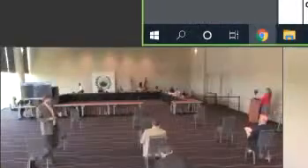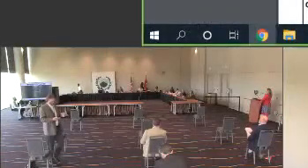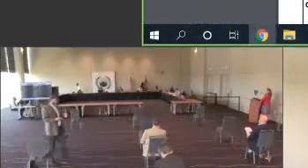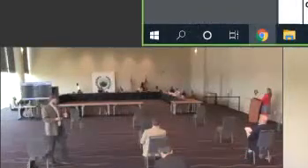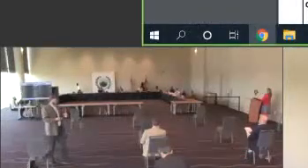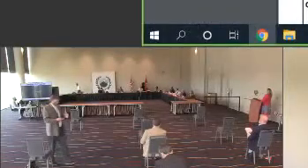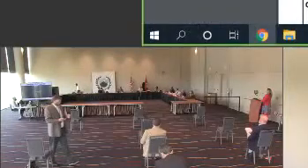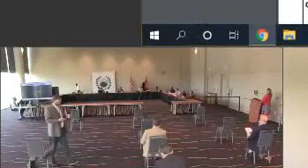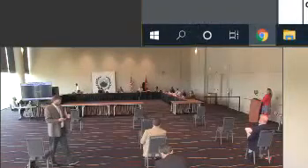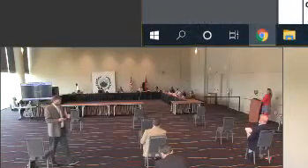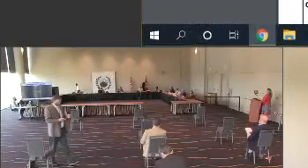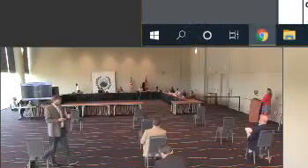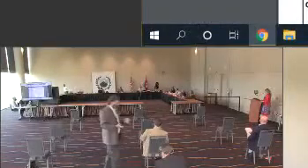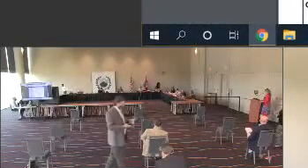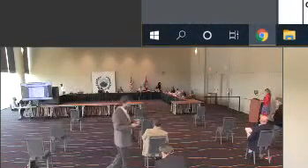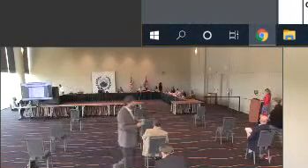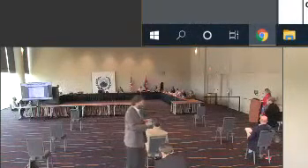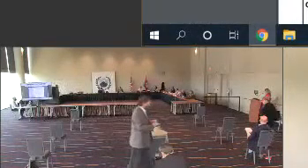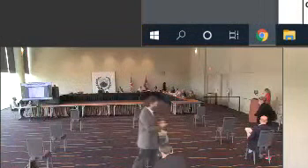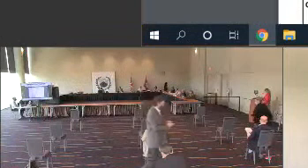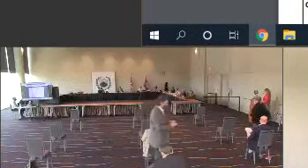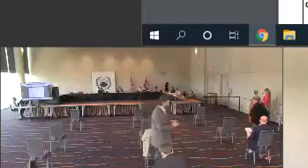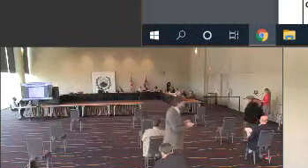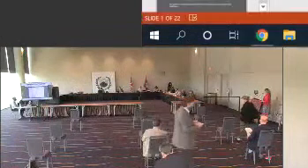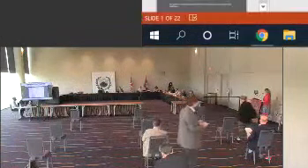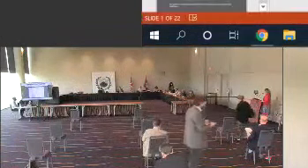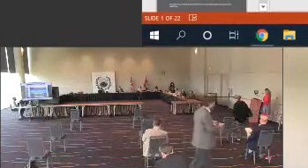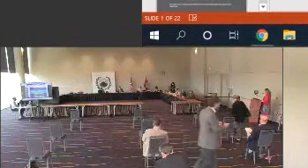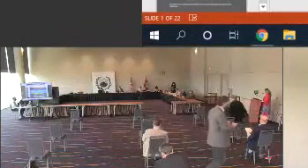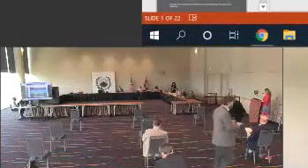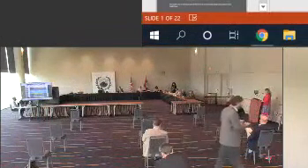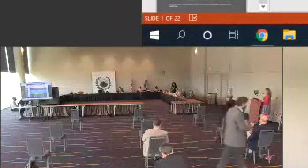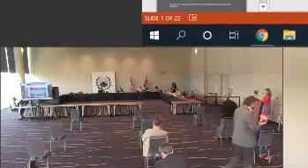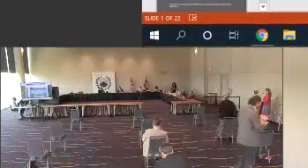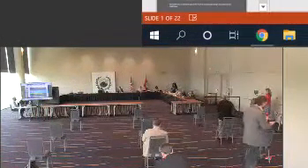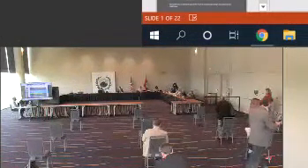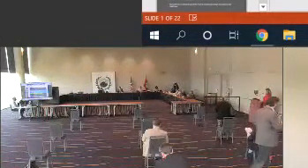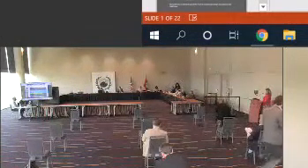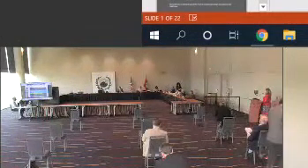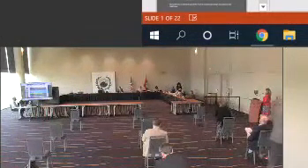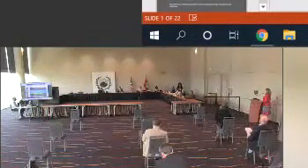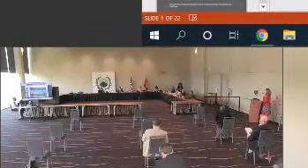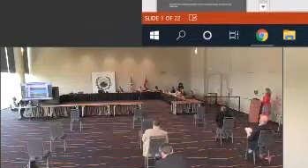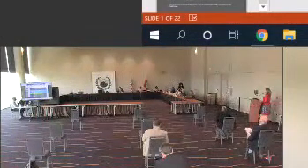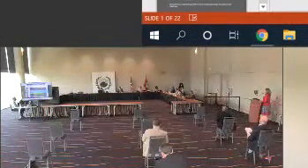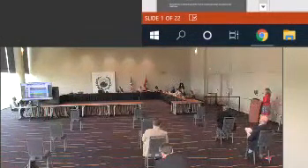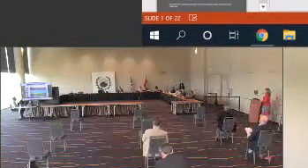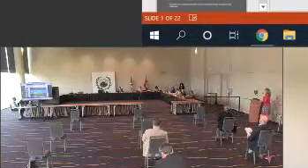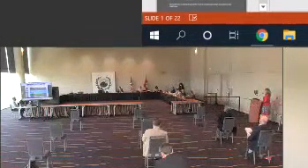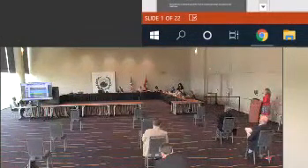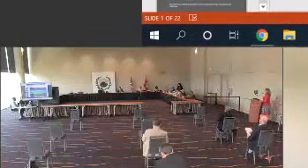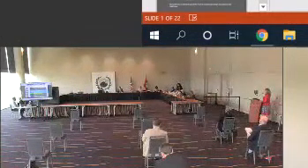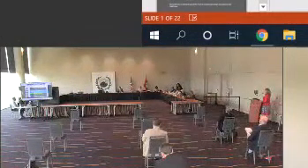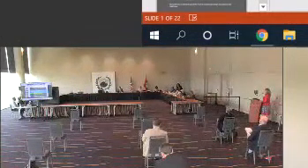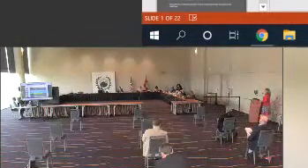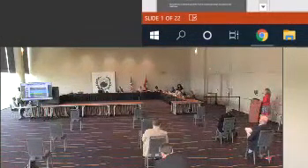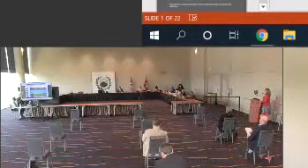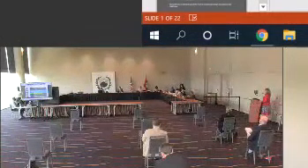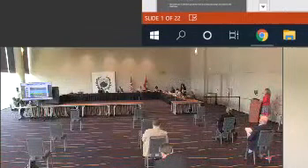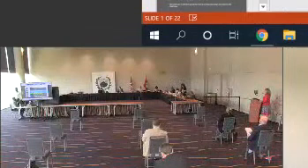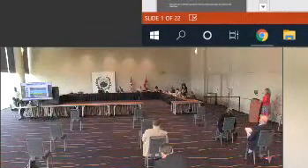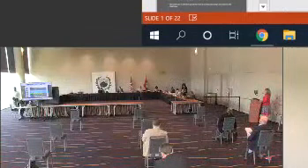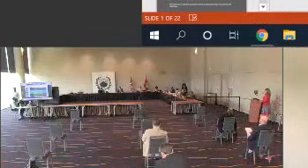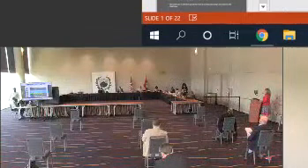Linehan and Charles Blake, who are playing a role in the process, and they've been spending, and particularly I know